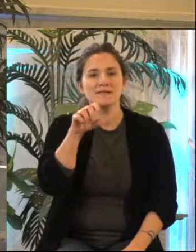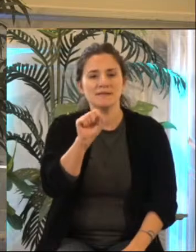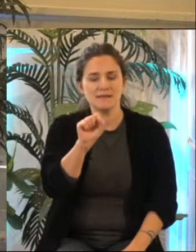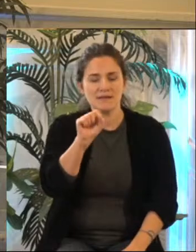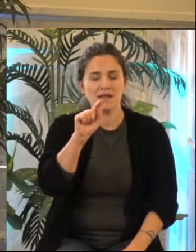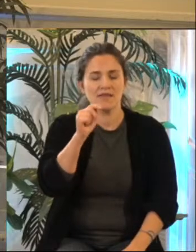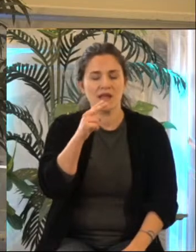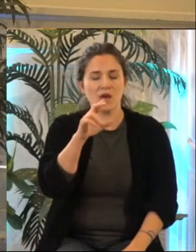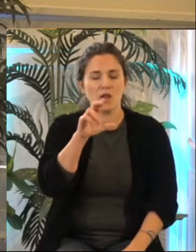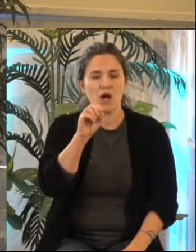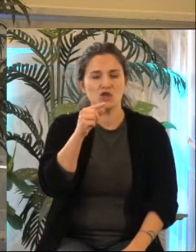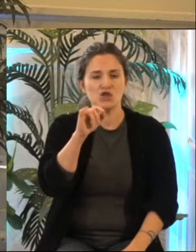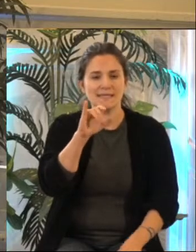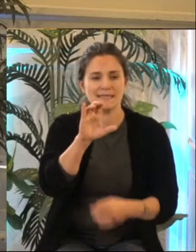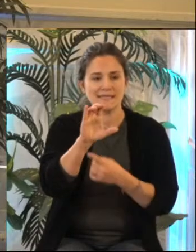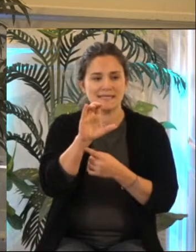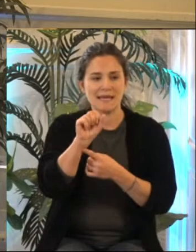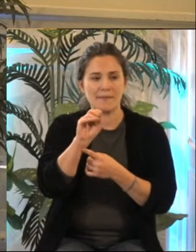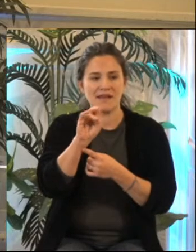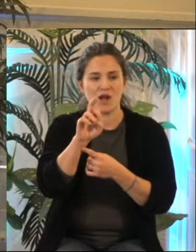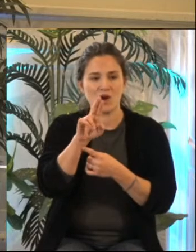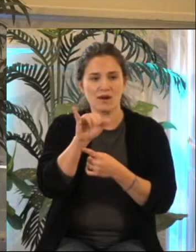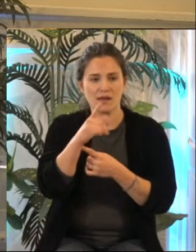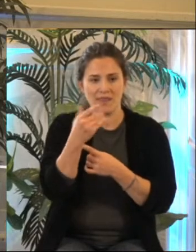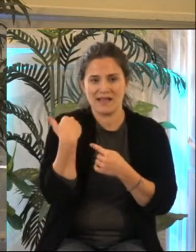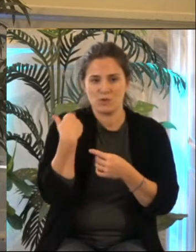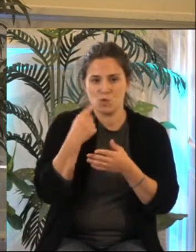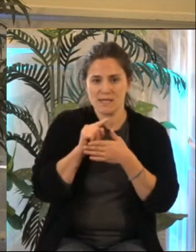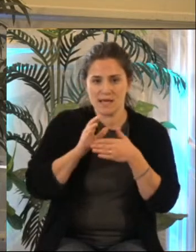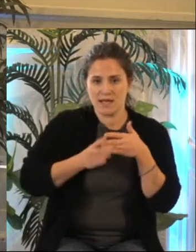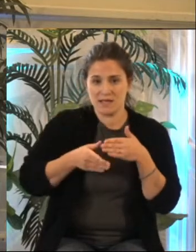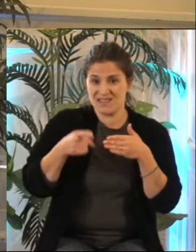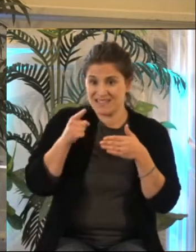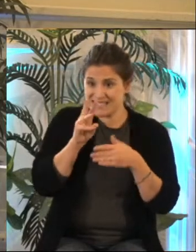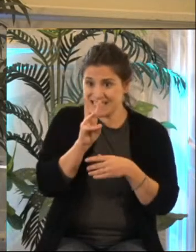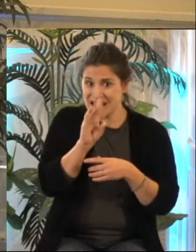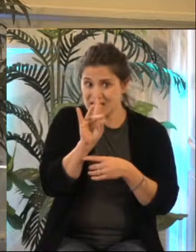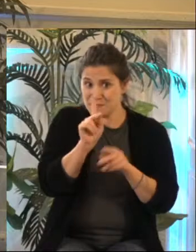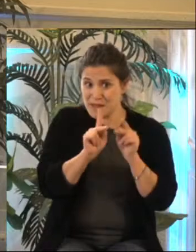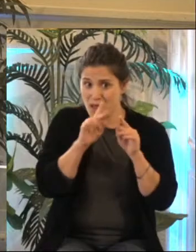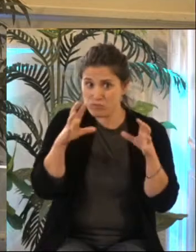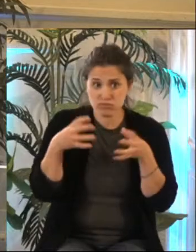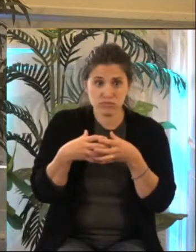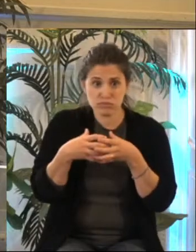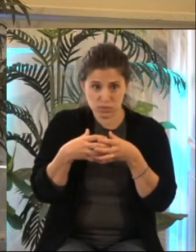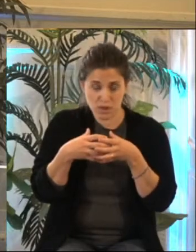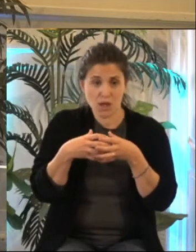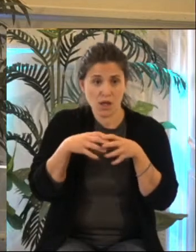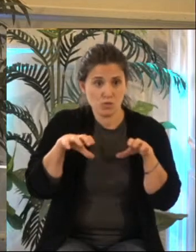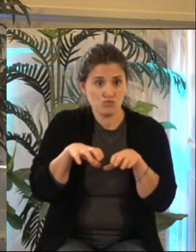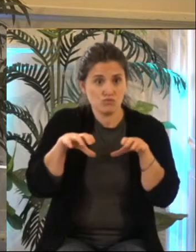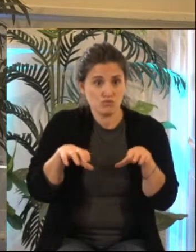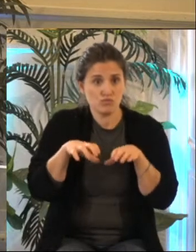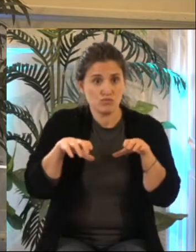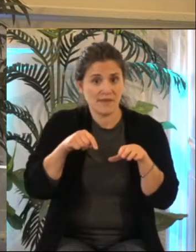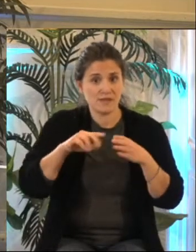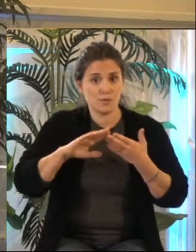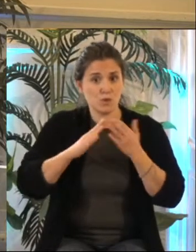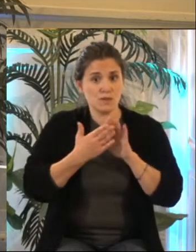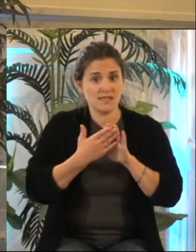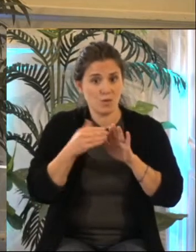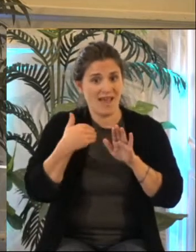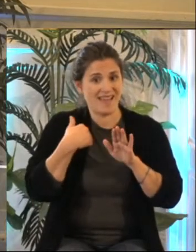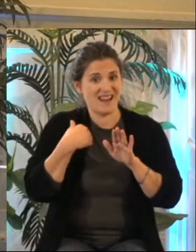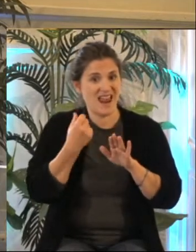weekend. There were 68 people, a part of Action, a community organizing local group that All Souls is a member of, and we had